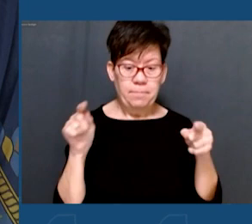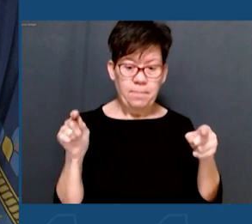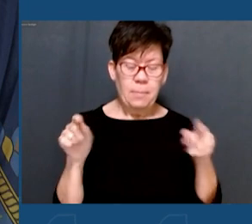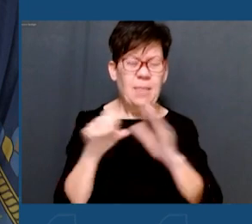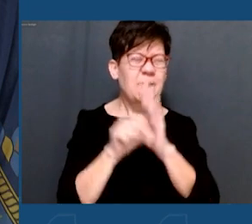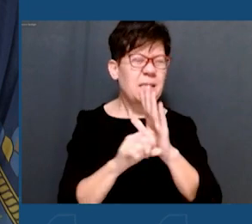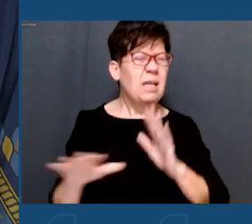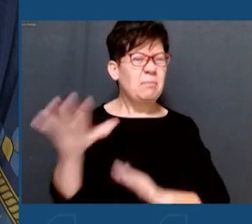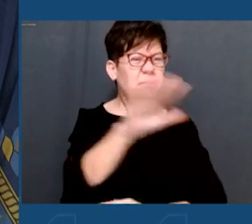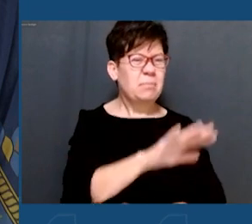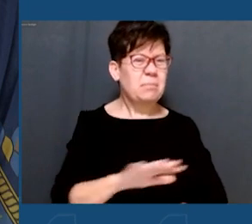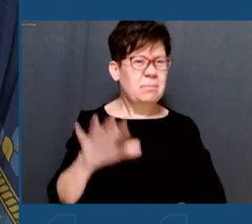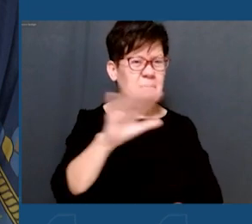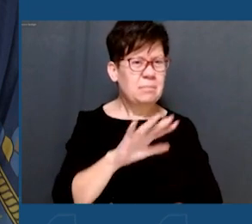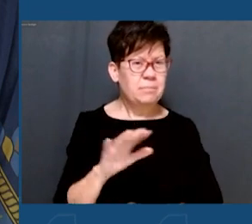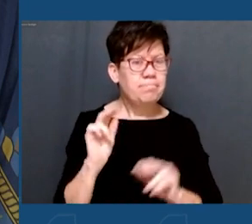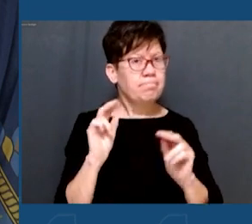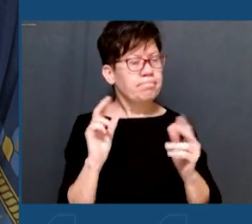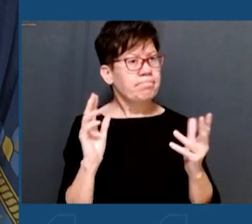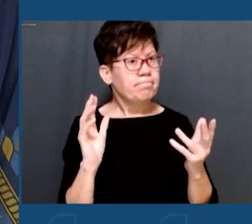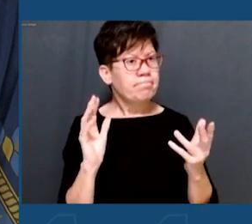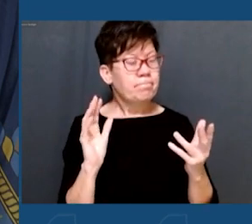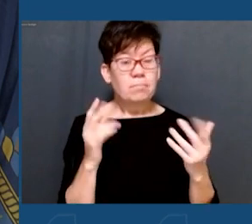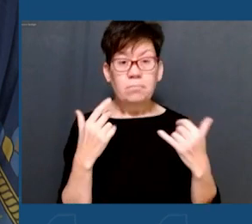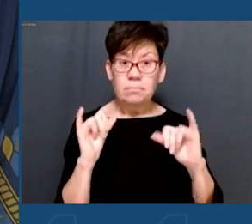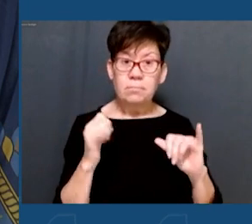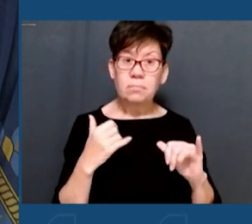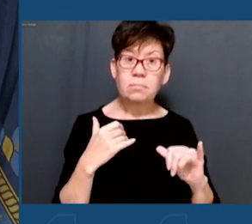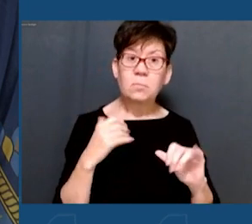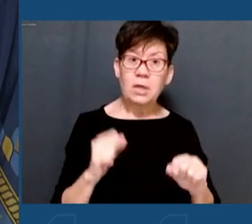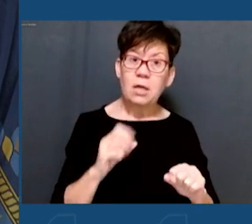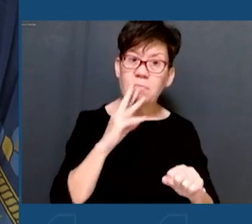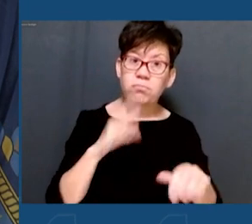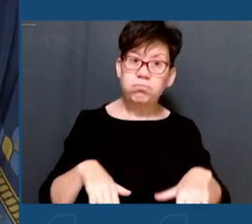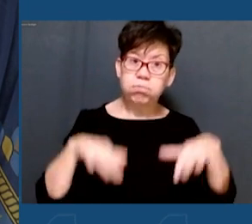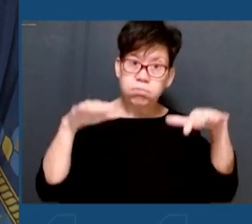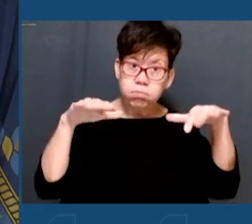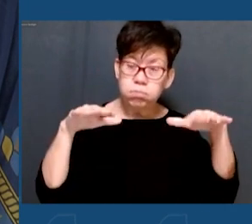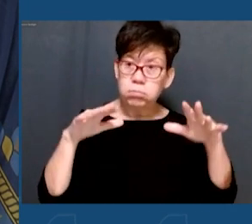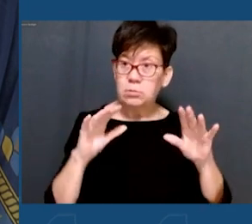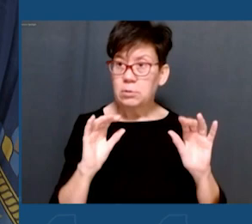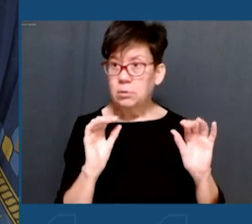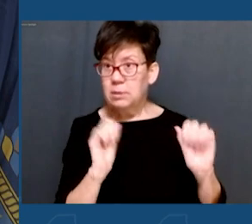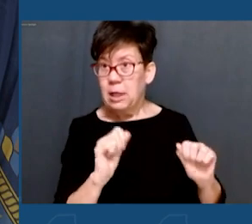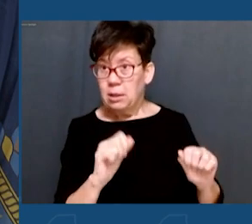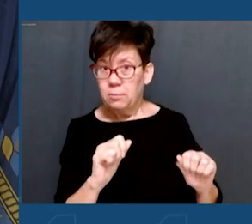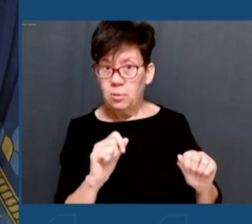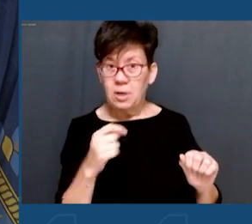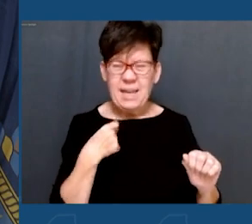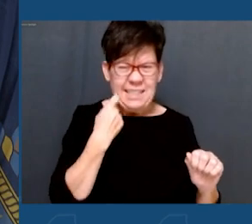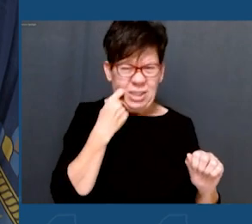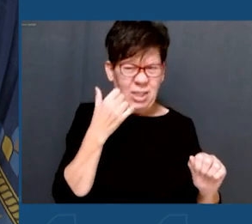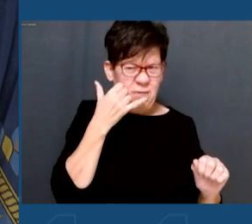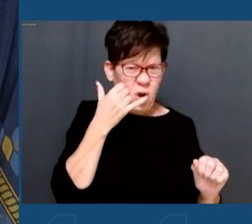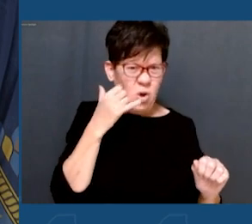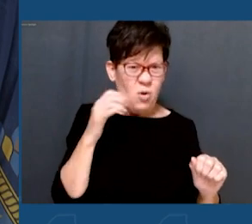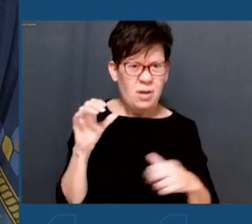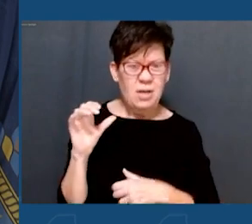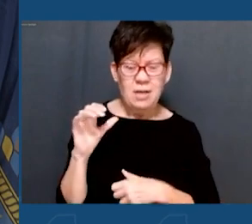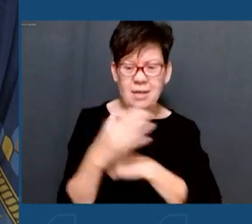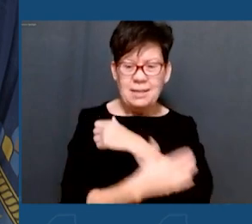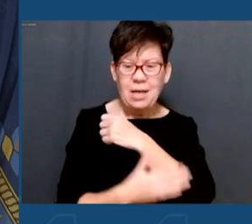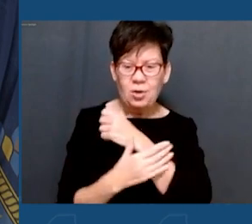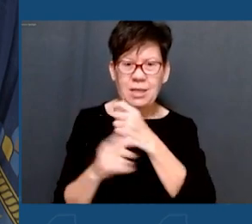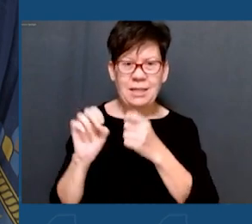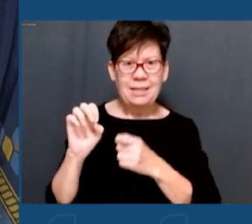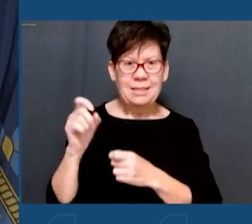but there is great potential for flooding, something we need to be cognizant of. I just got off the phone with county executive polling cars. We're